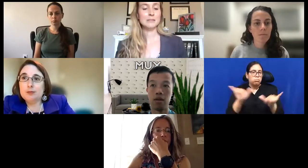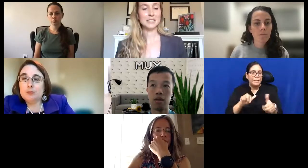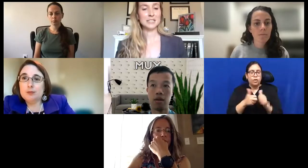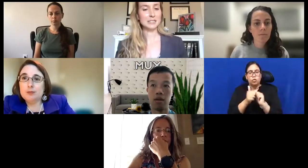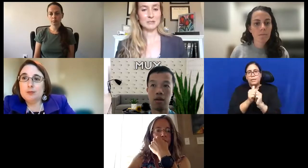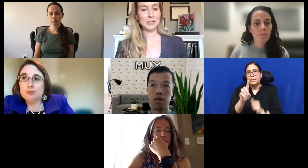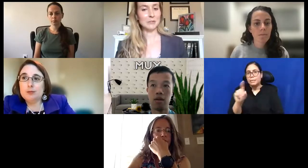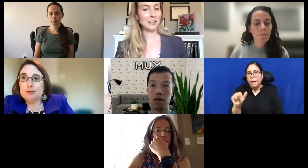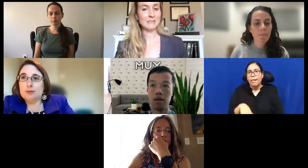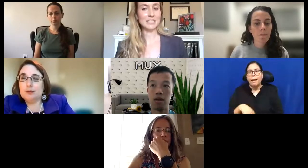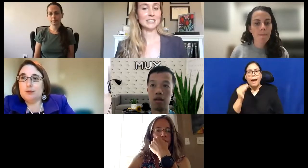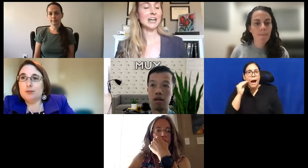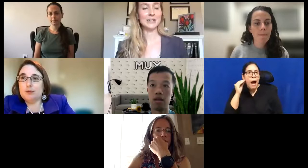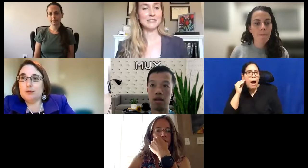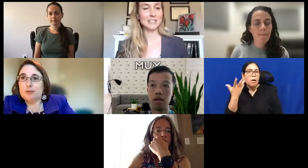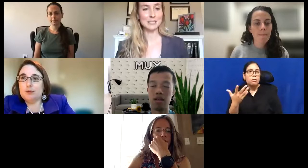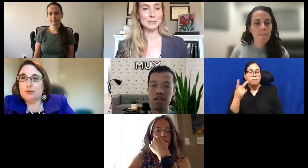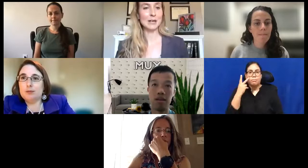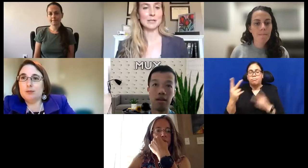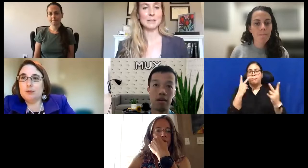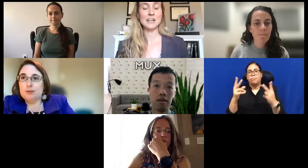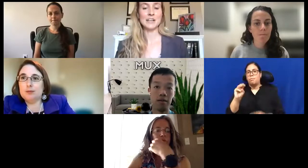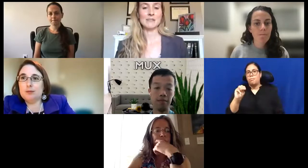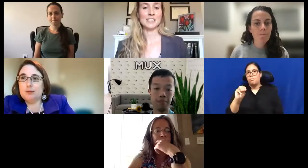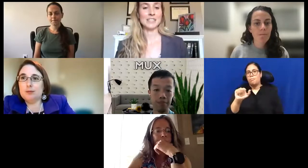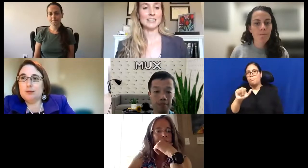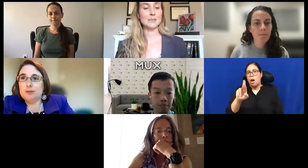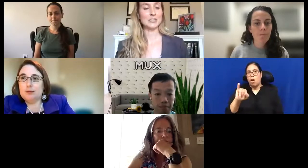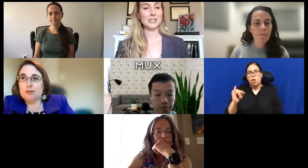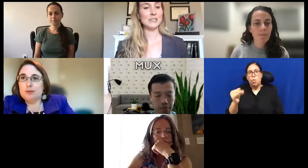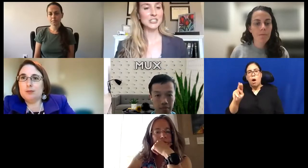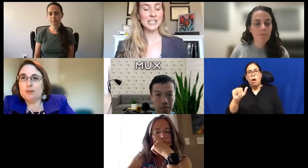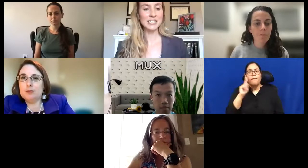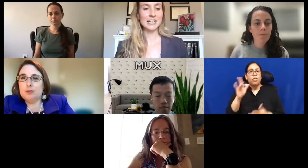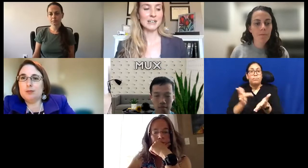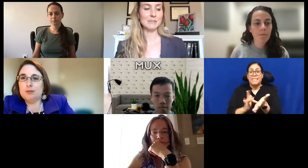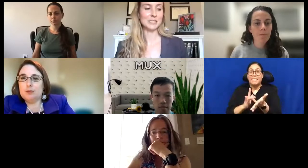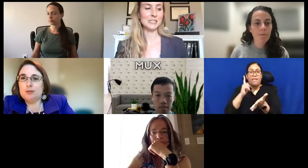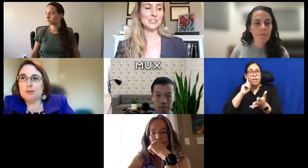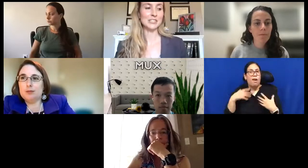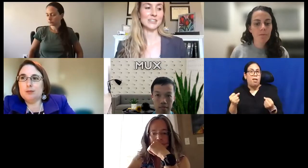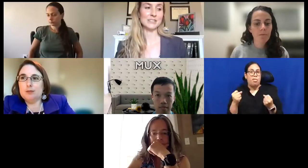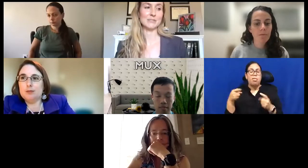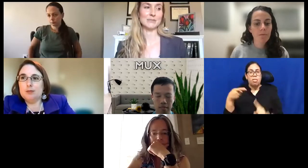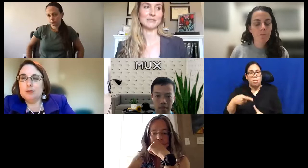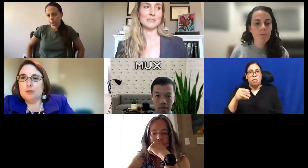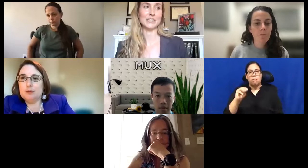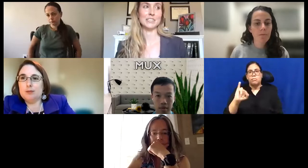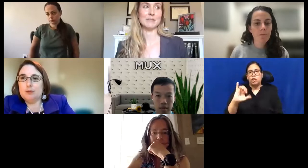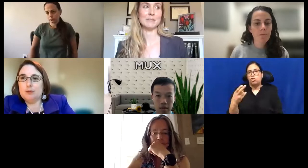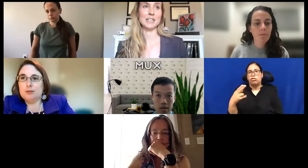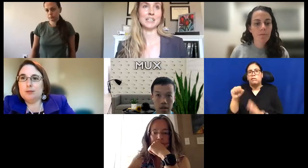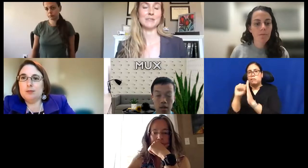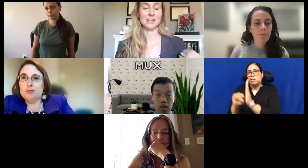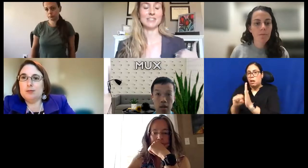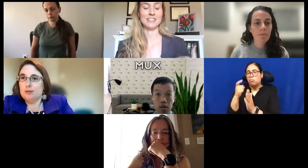to medicinal marijuana. I'm seeing a ton of cases pop up with that, especially in Michigan, because Michigan also